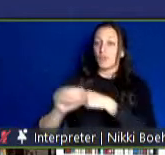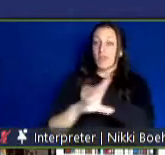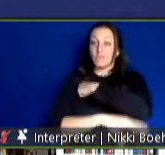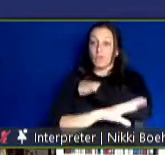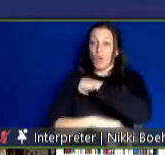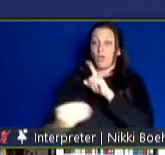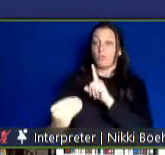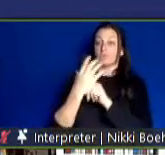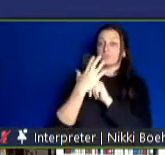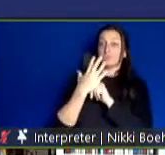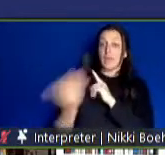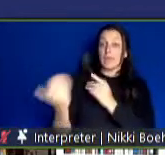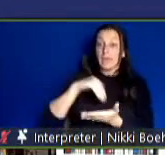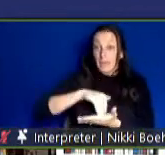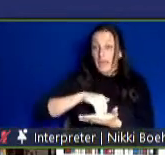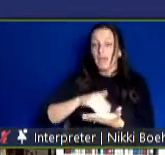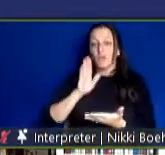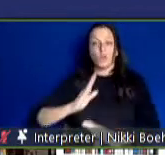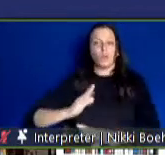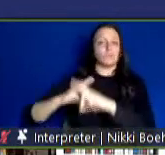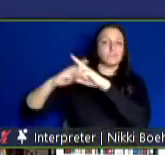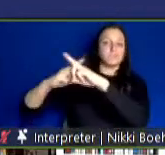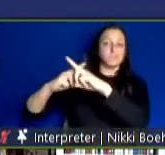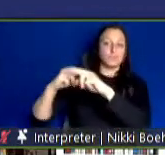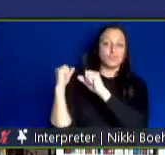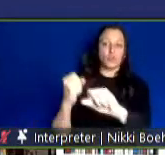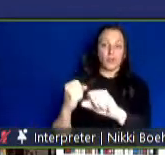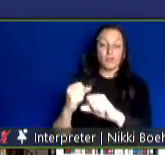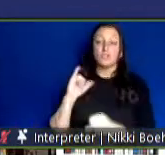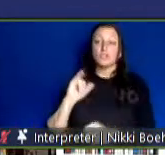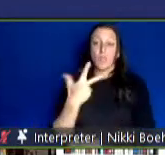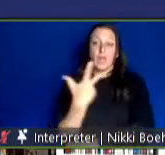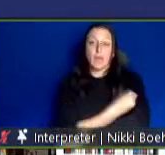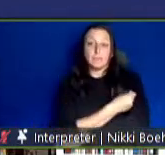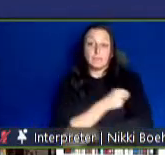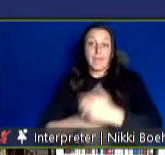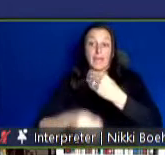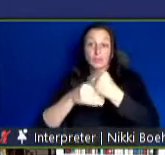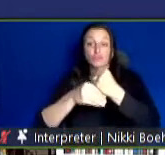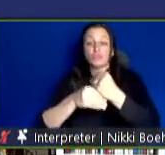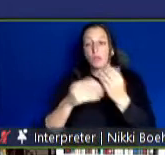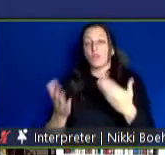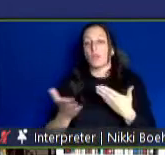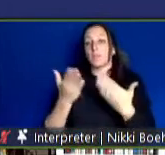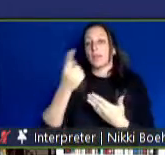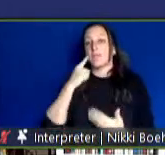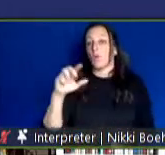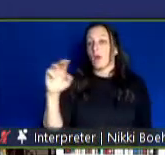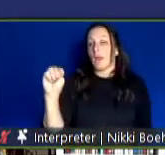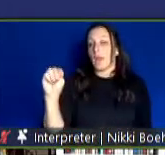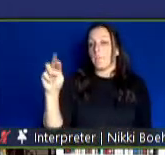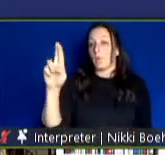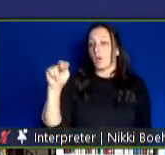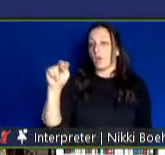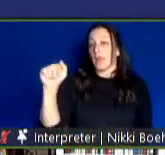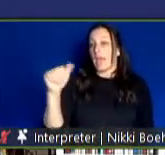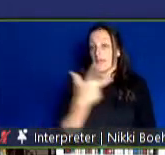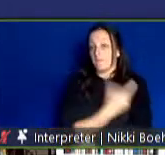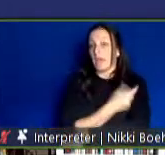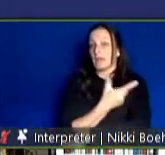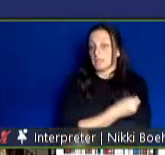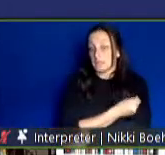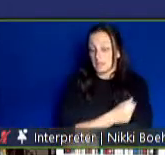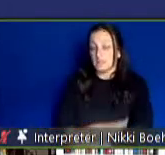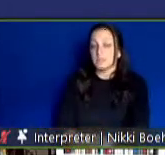better protected. So the booster shots are recommended for the mRNA vaccines. And we